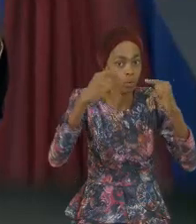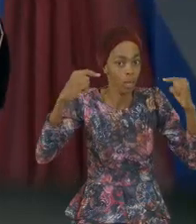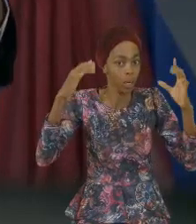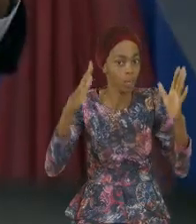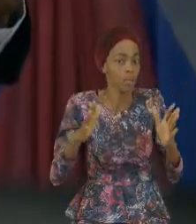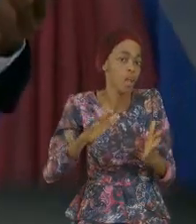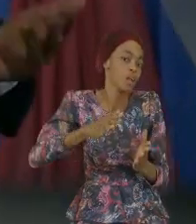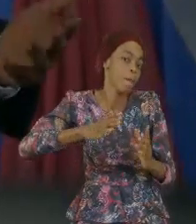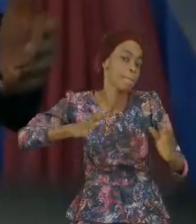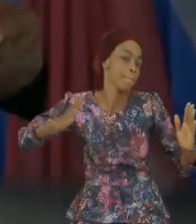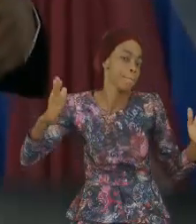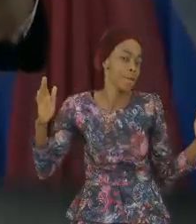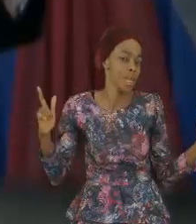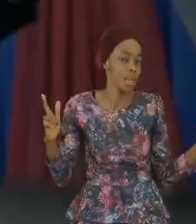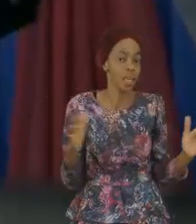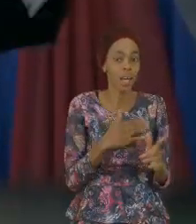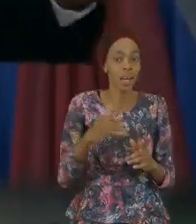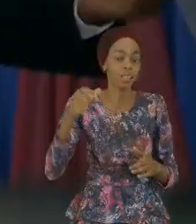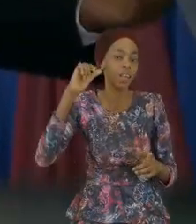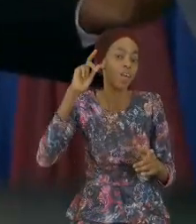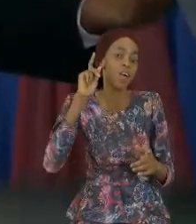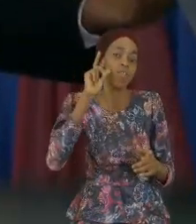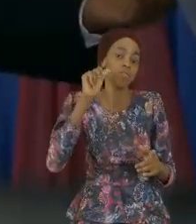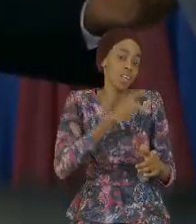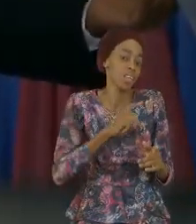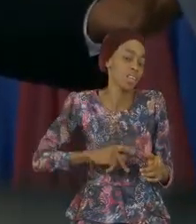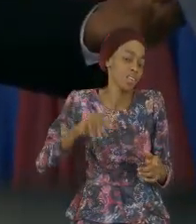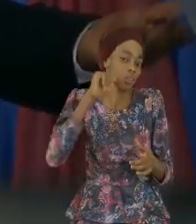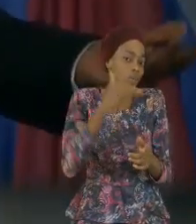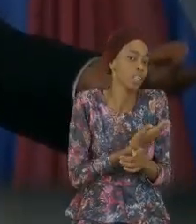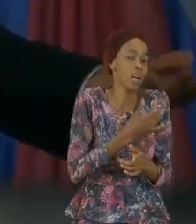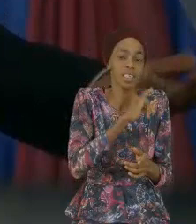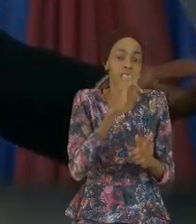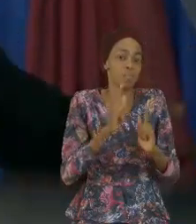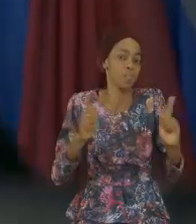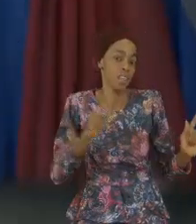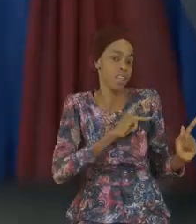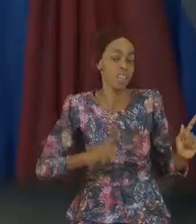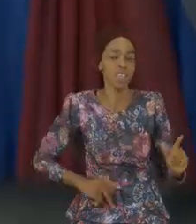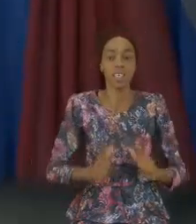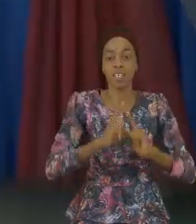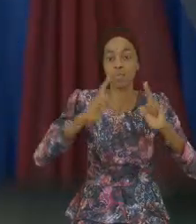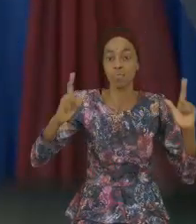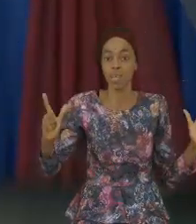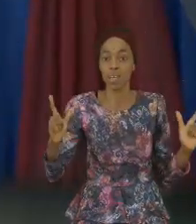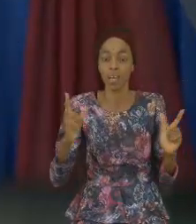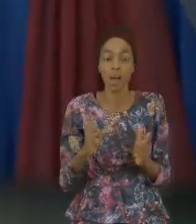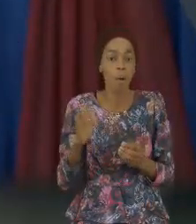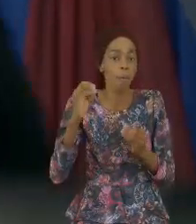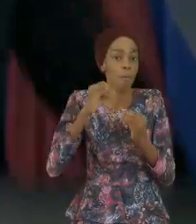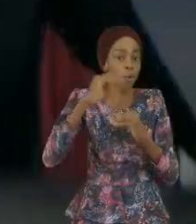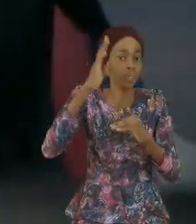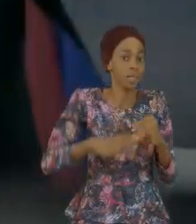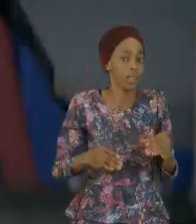and Pharaoh is big, and Pharaoh's daughter is, you know, big beyond normal